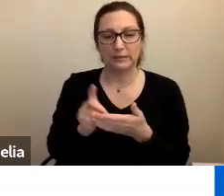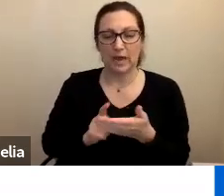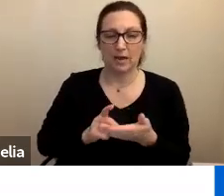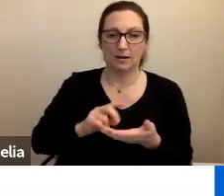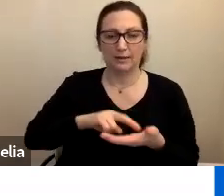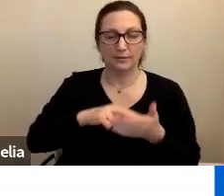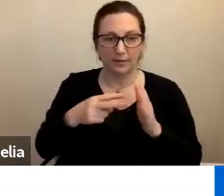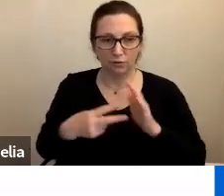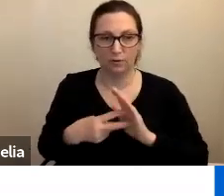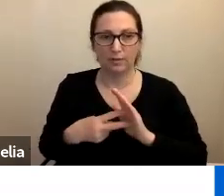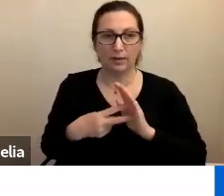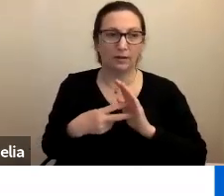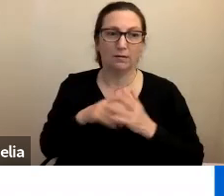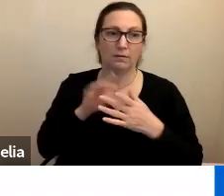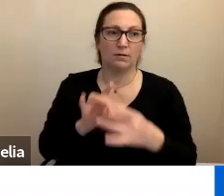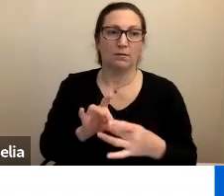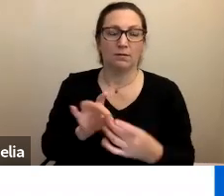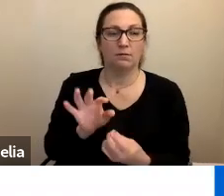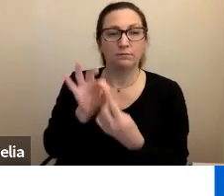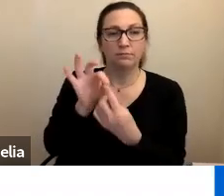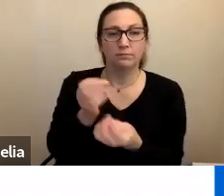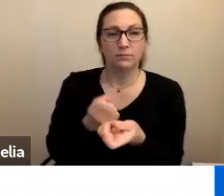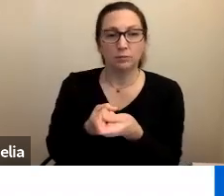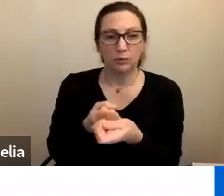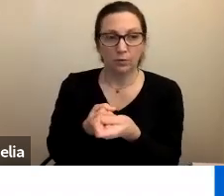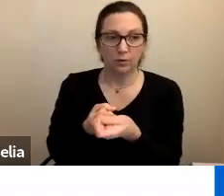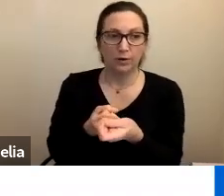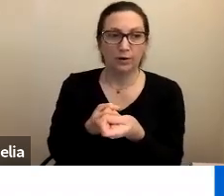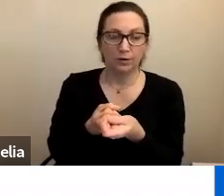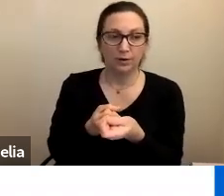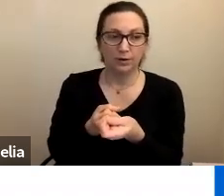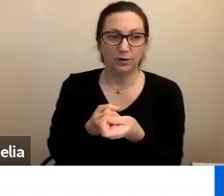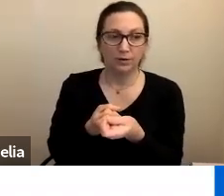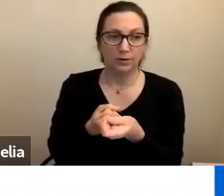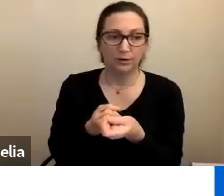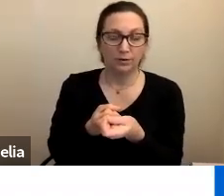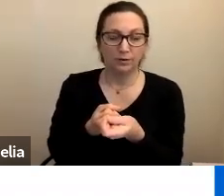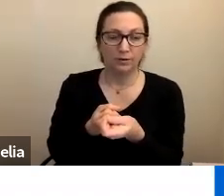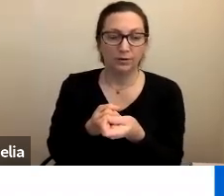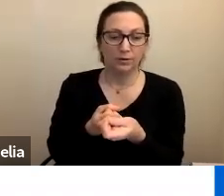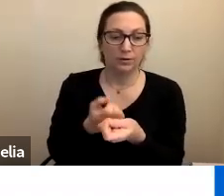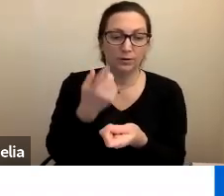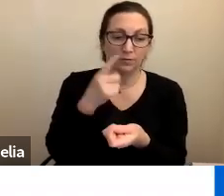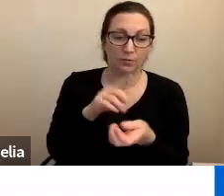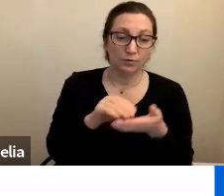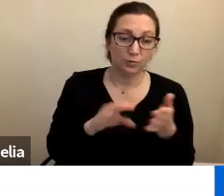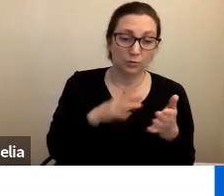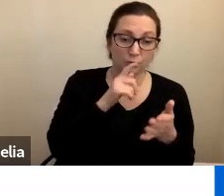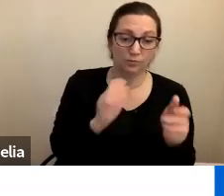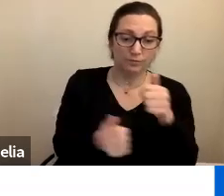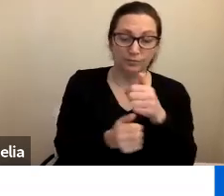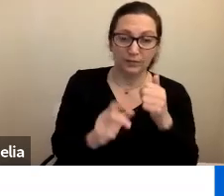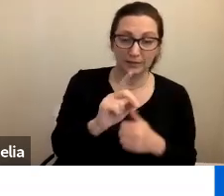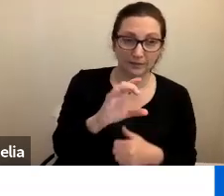with respect to the unique supports that students in the care of DCF and those who